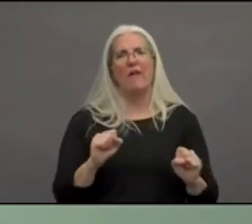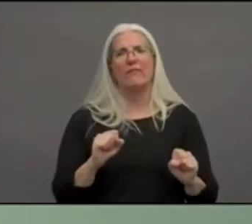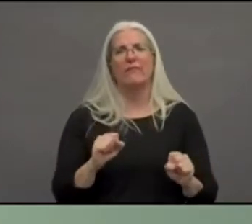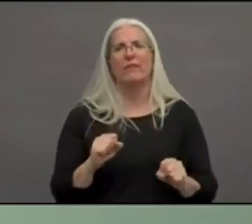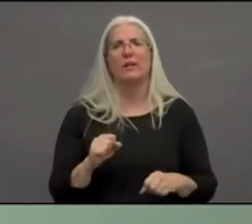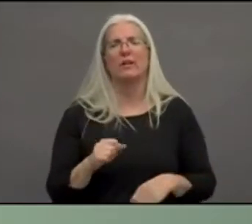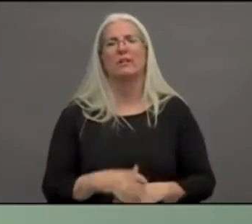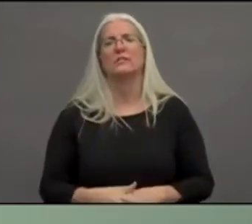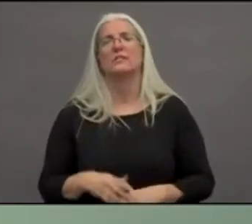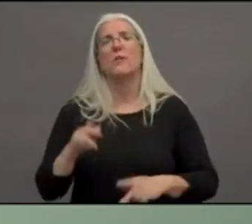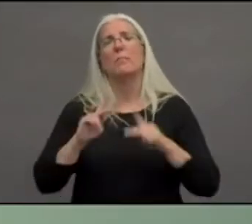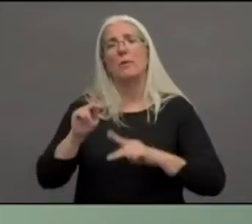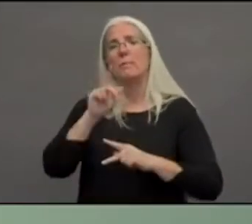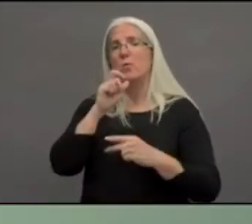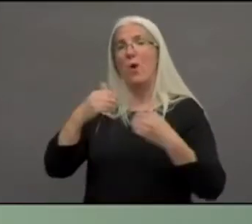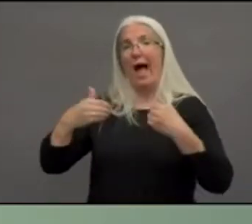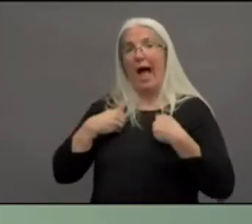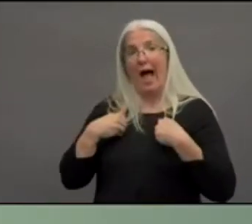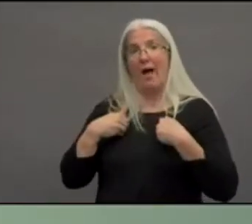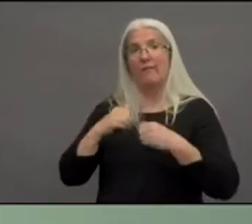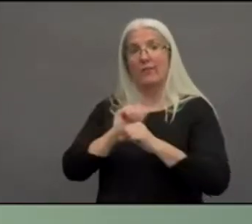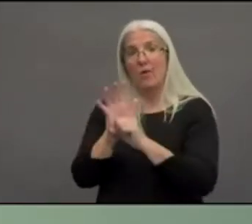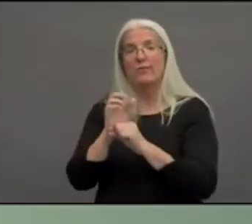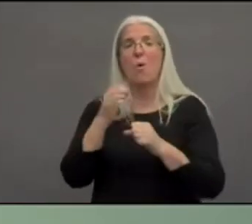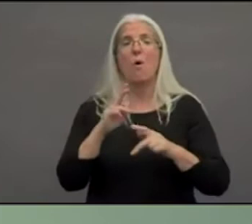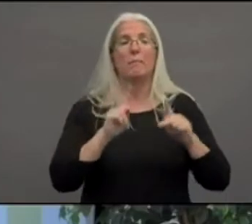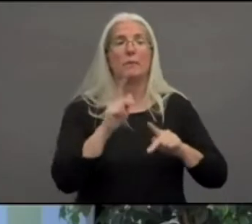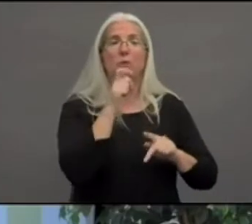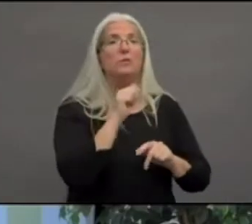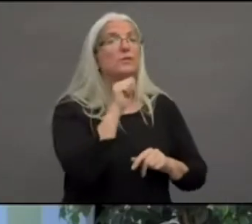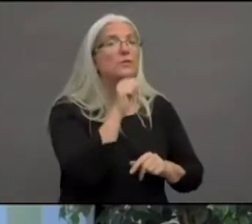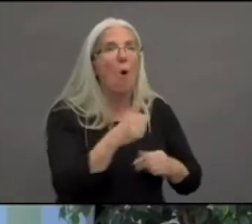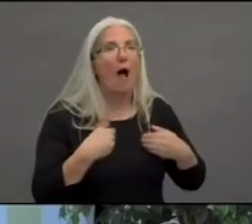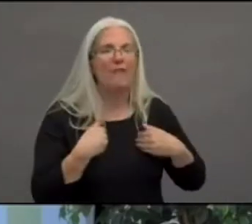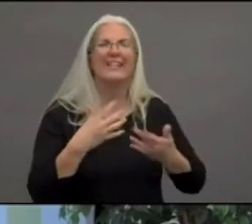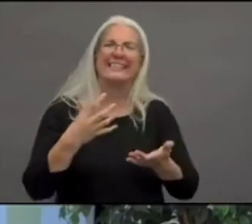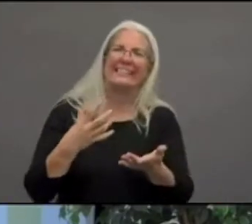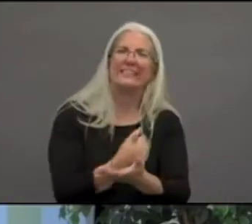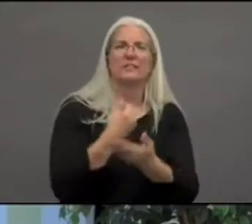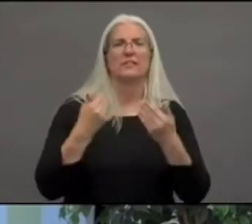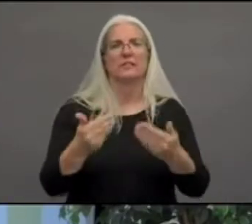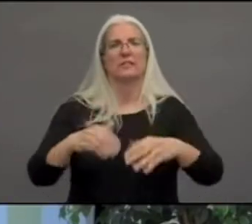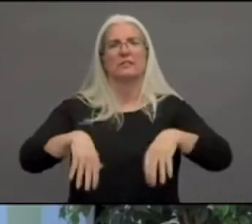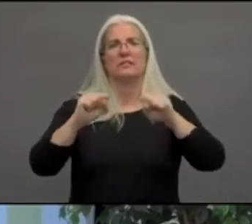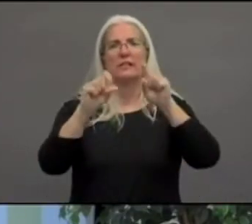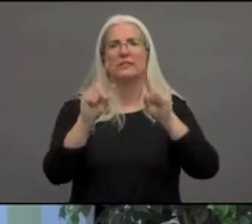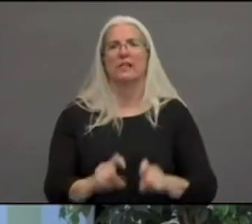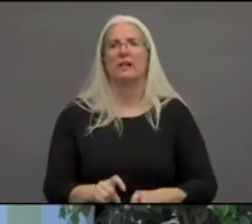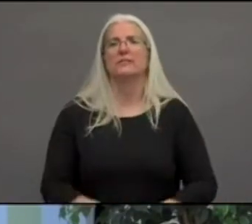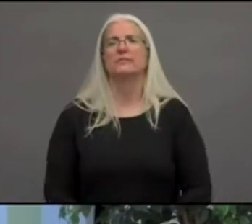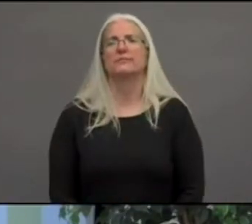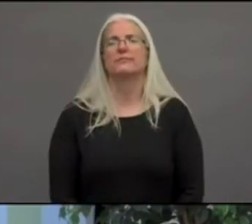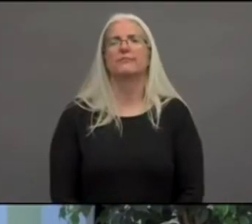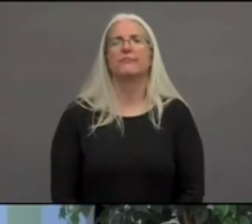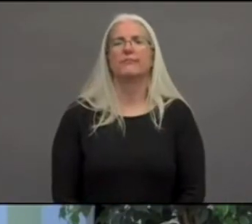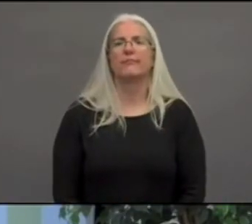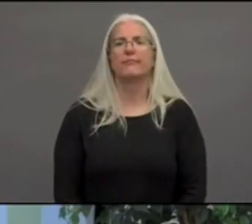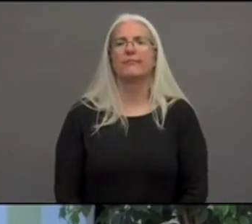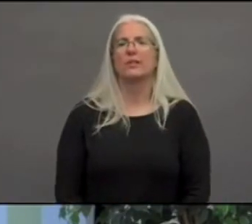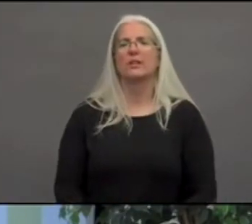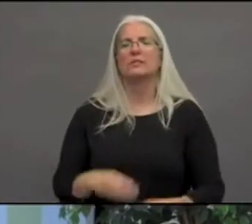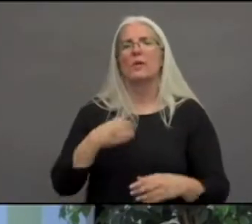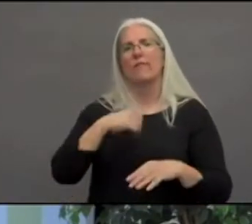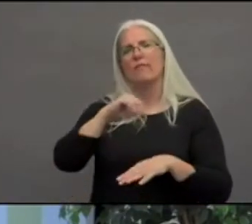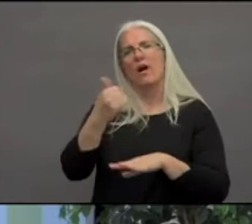that everyone will take the opportunity to be tested. Oh, that's great. Another question, my nonprofit employer is making